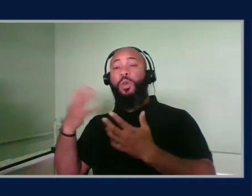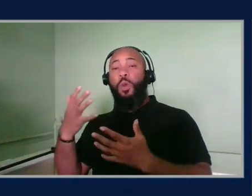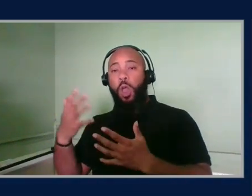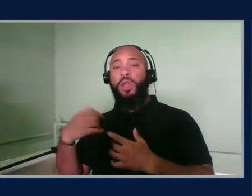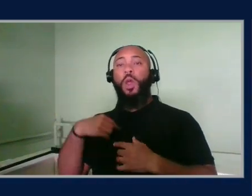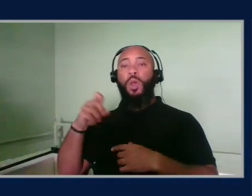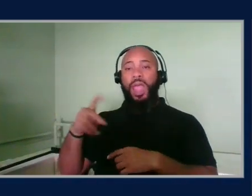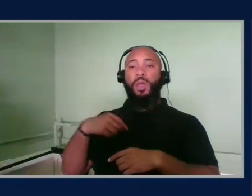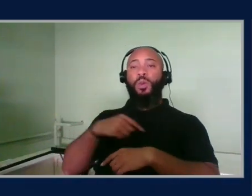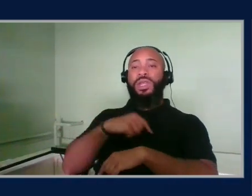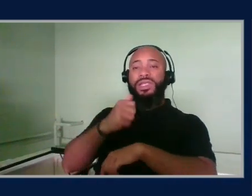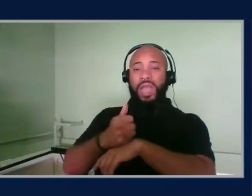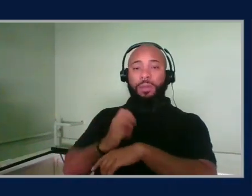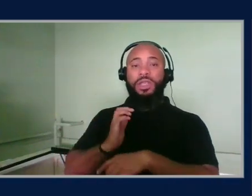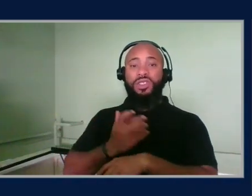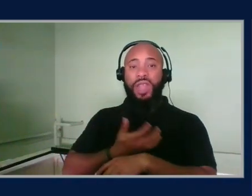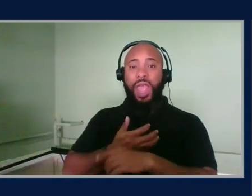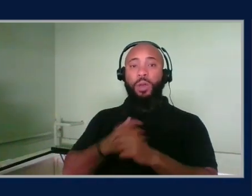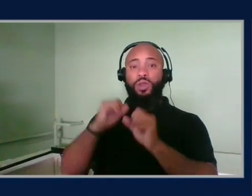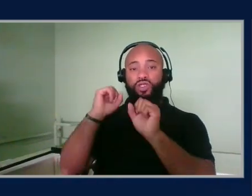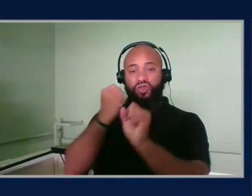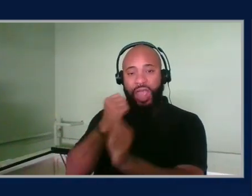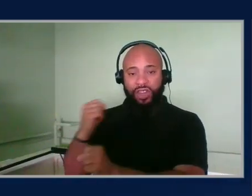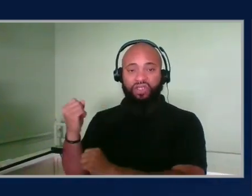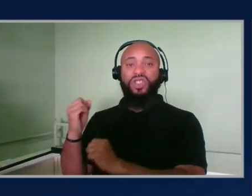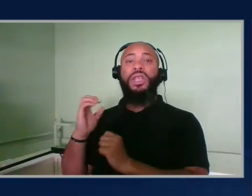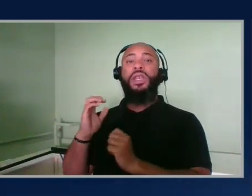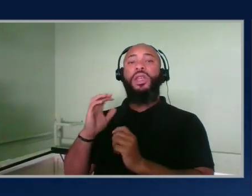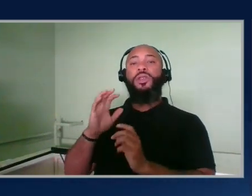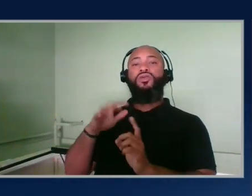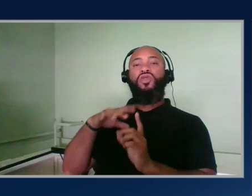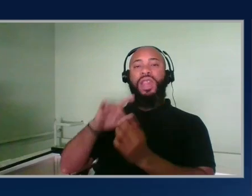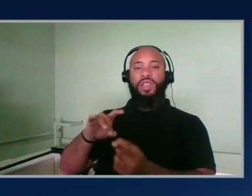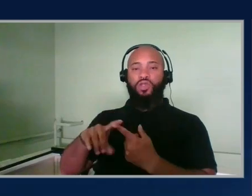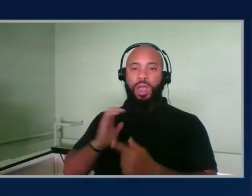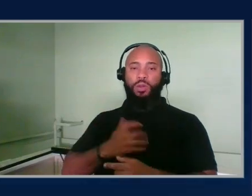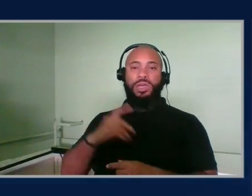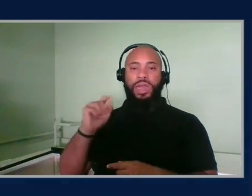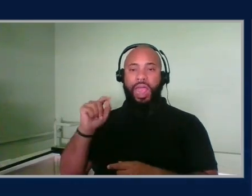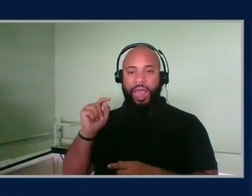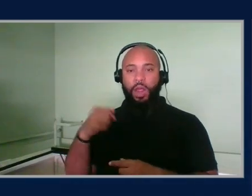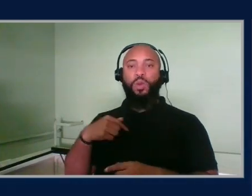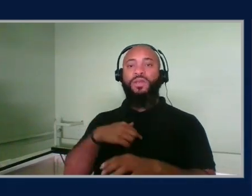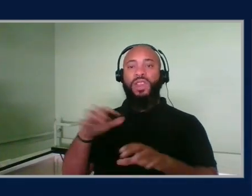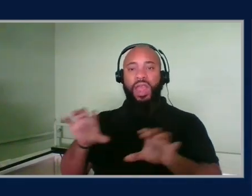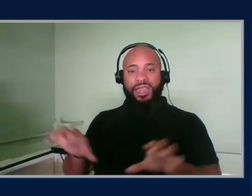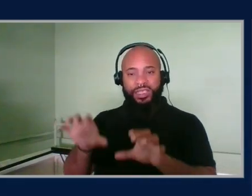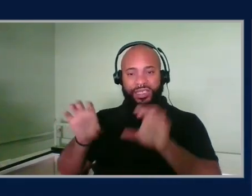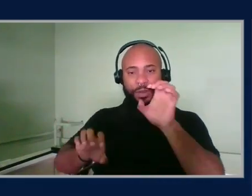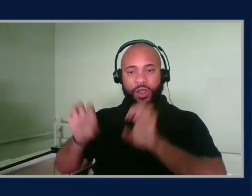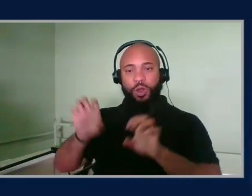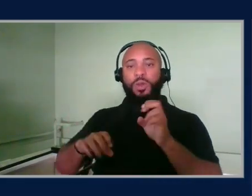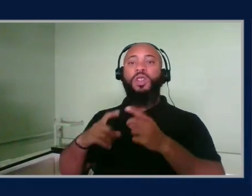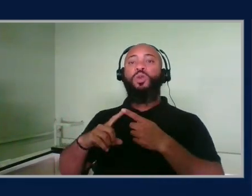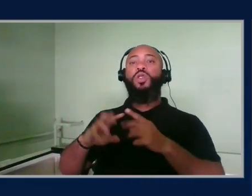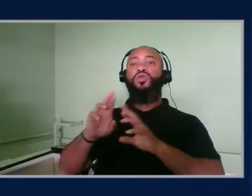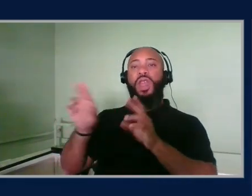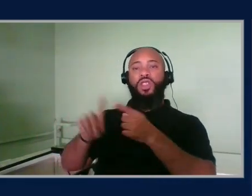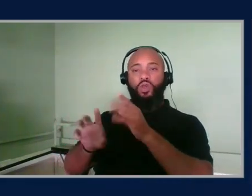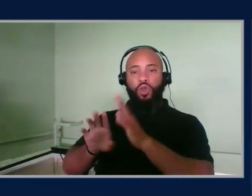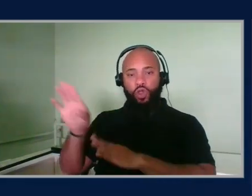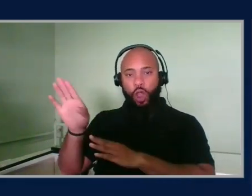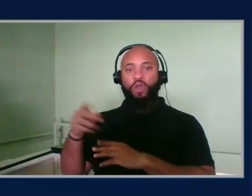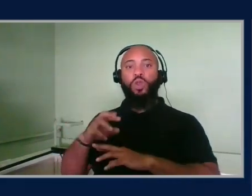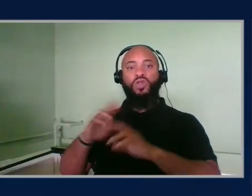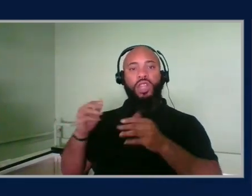ready to launch. We're ready to go to production. That's my world, right? Okay. What challenges am I facing when I want to bring my